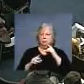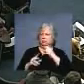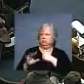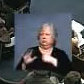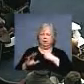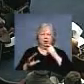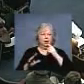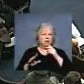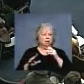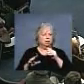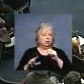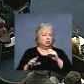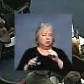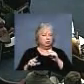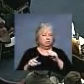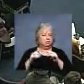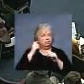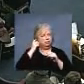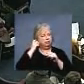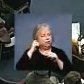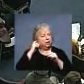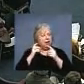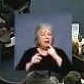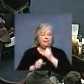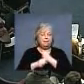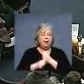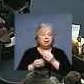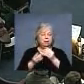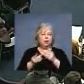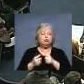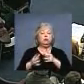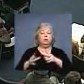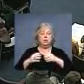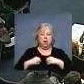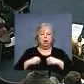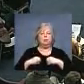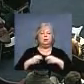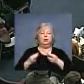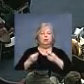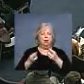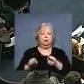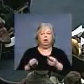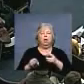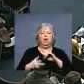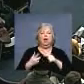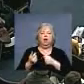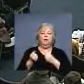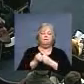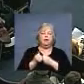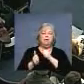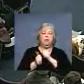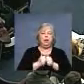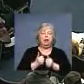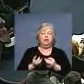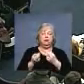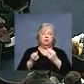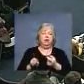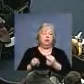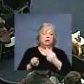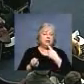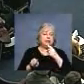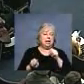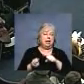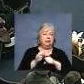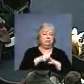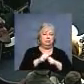Well, I thought you were calling the question first. Well, I made the motion to adopt the resolution. That was second. Okay, excuse me. Okay, all in favor of the passage of the resolution indicate